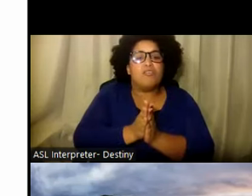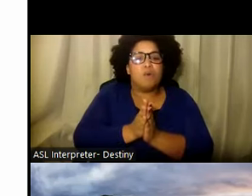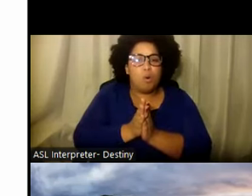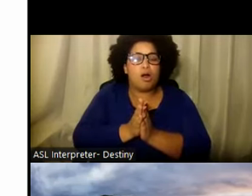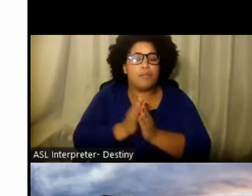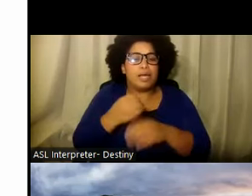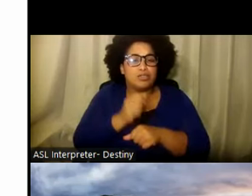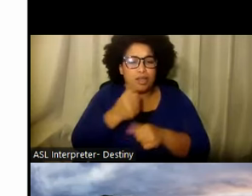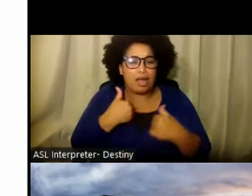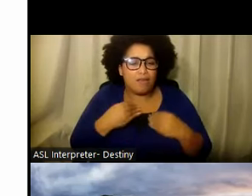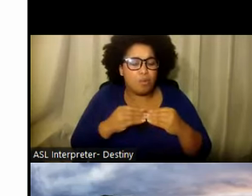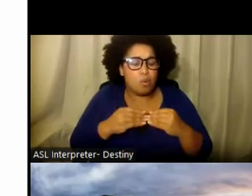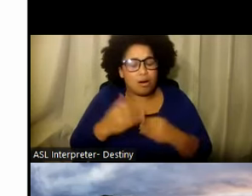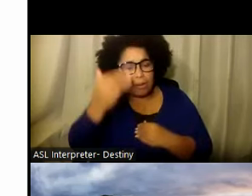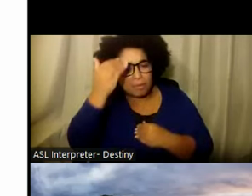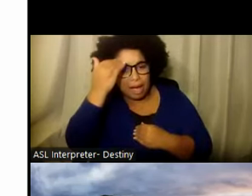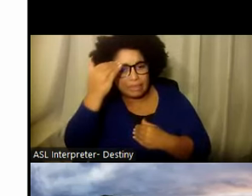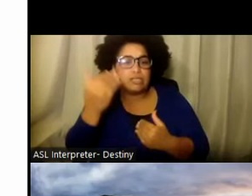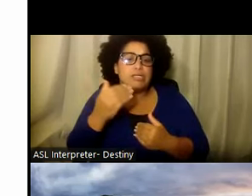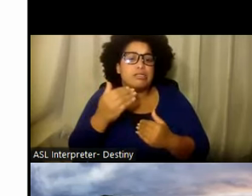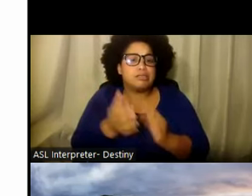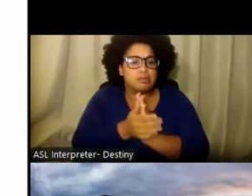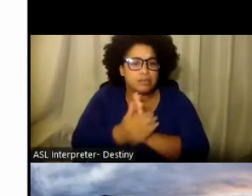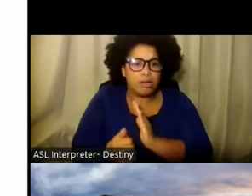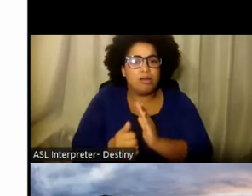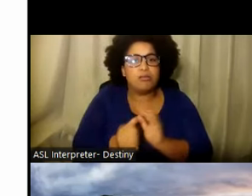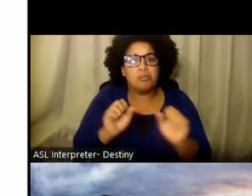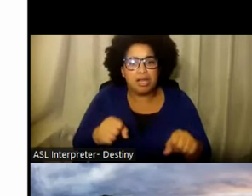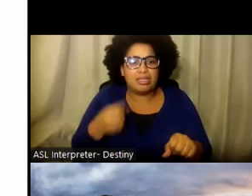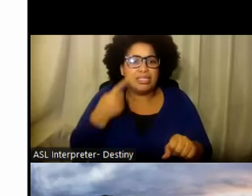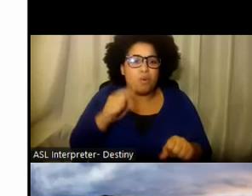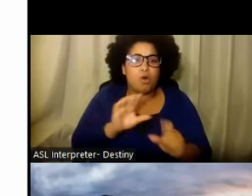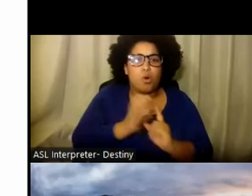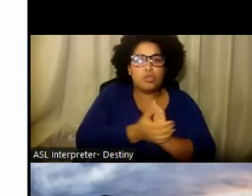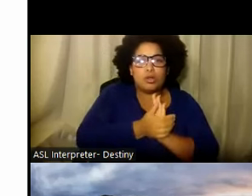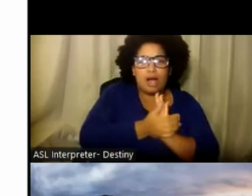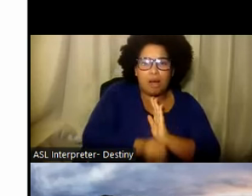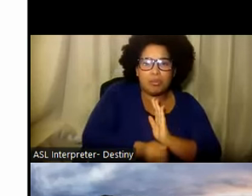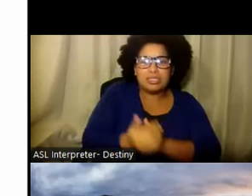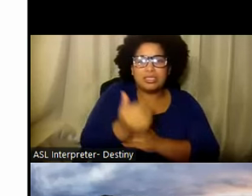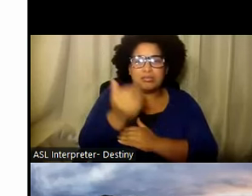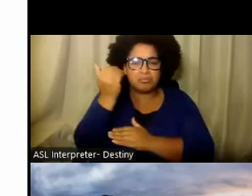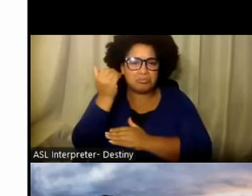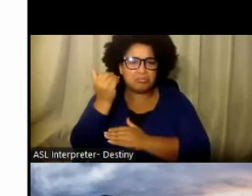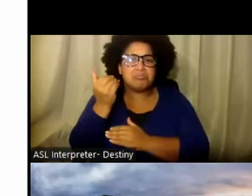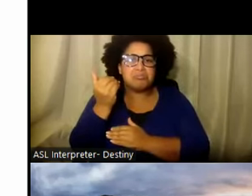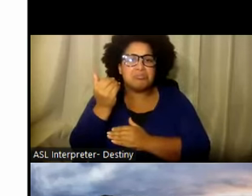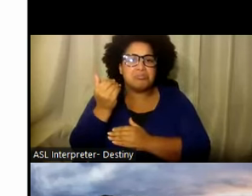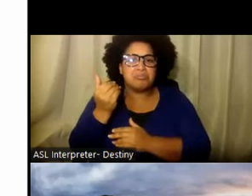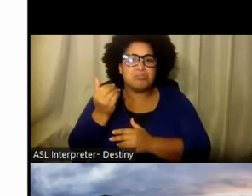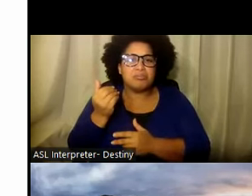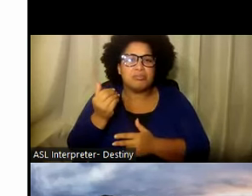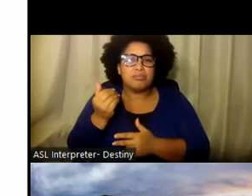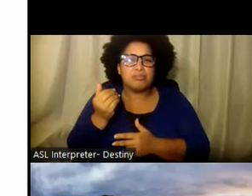capacity, knowledge, facilitation skills, and cultural competency. I won't go into too much